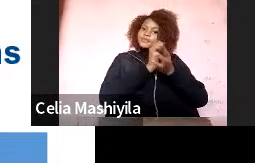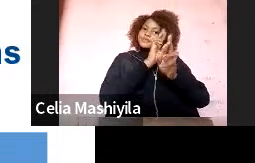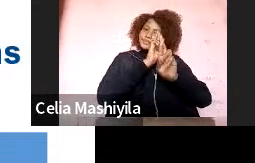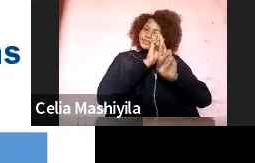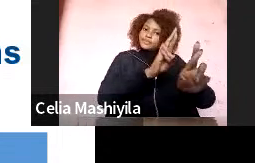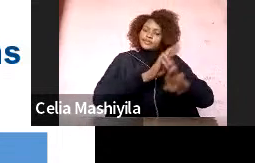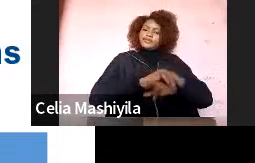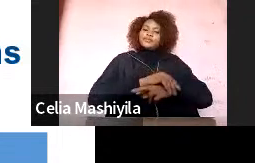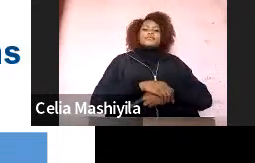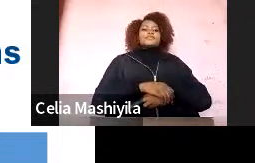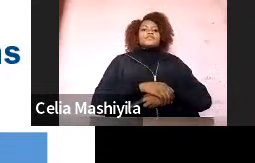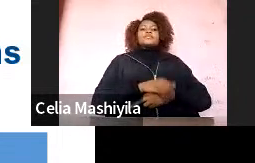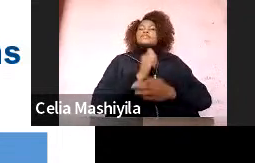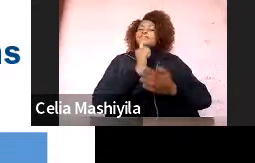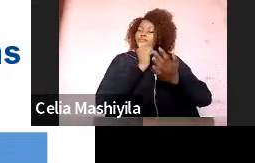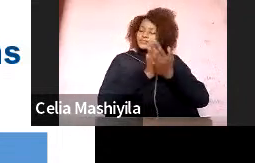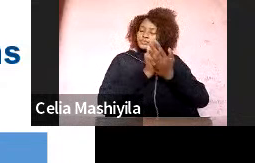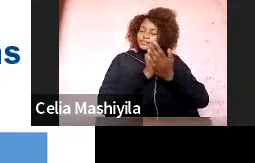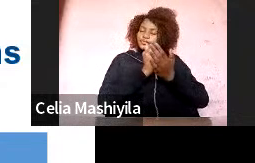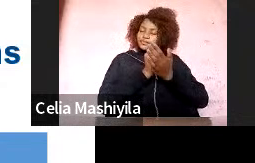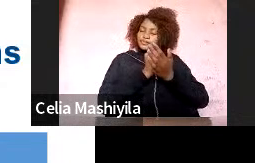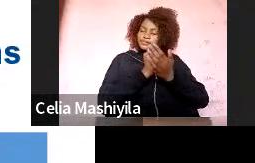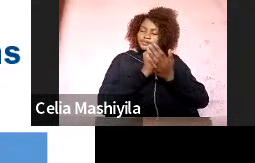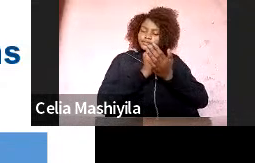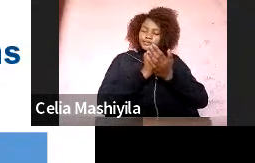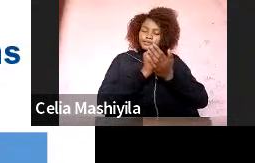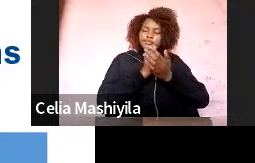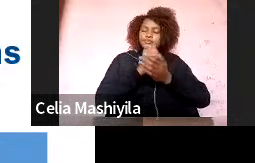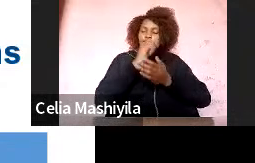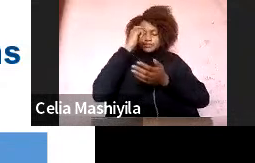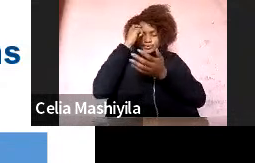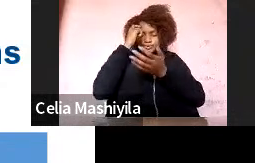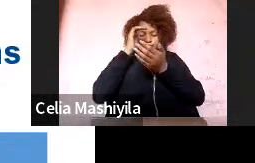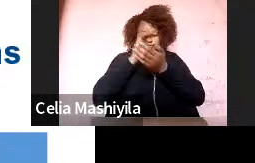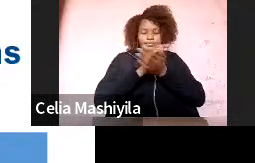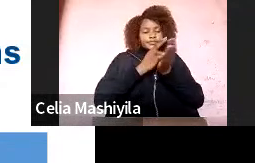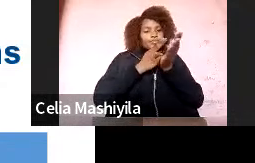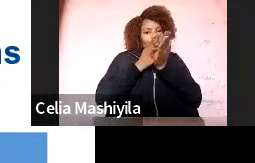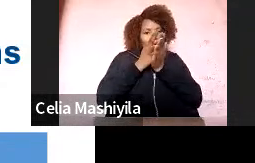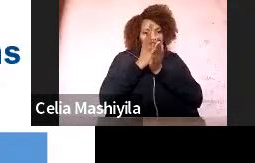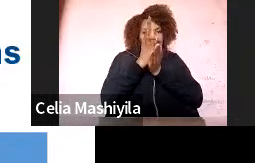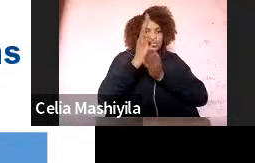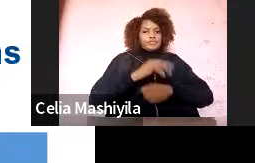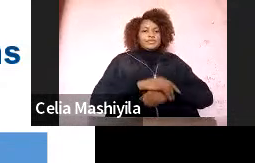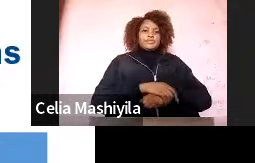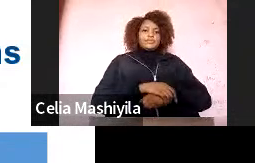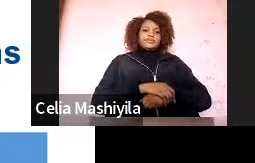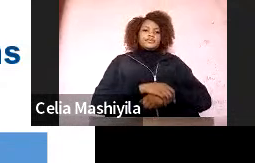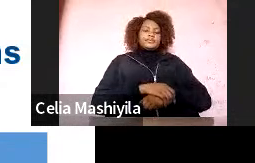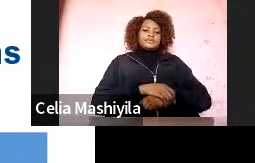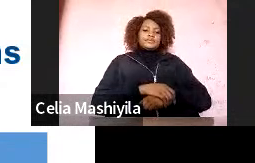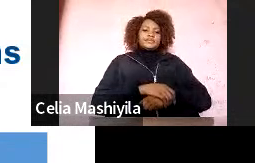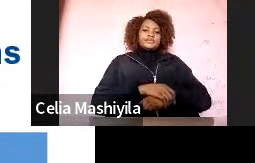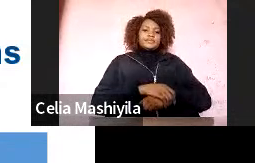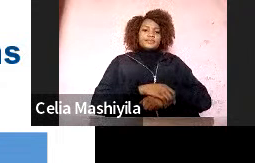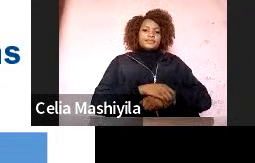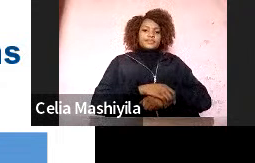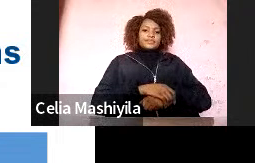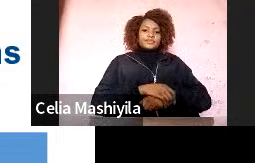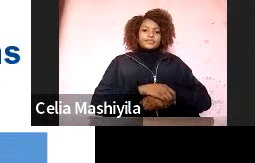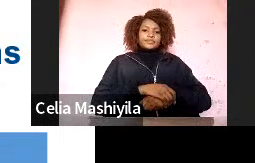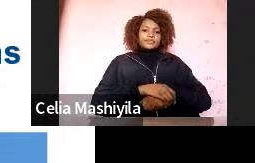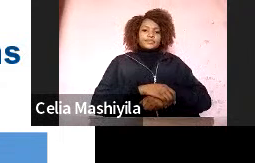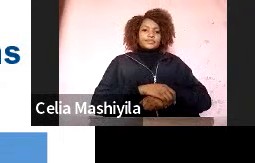them. Be loyal to this country, South Africa, and also to its tax system. You recall what